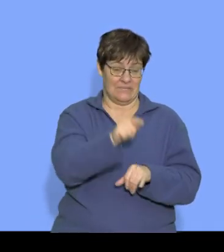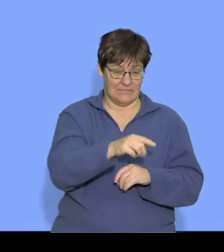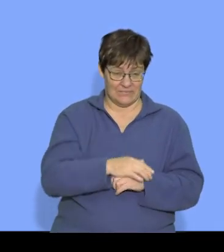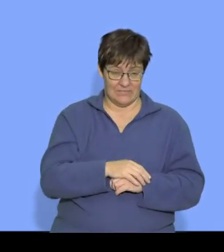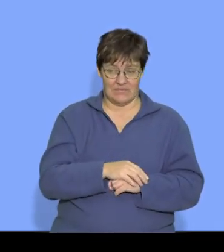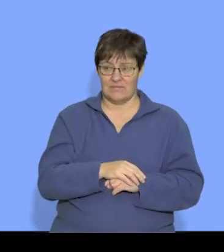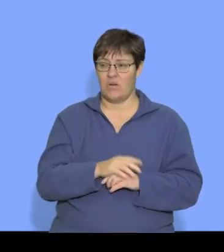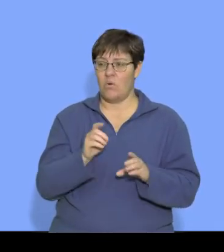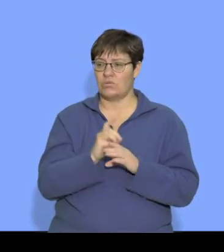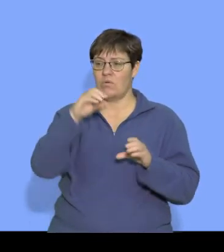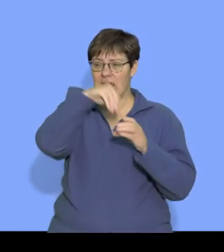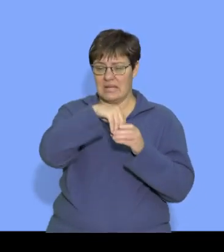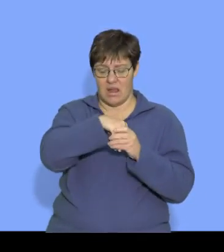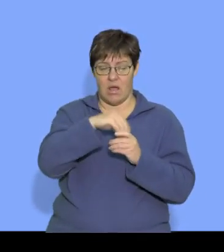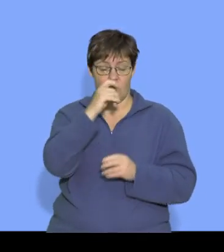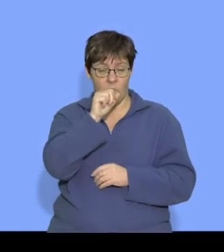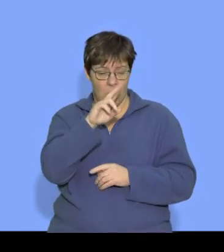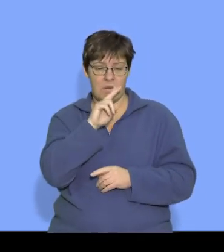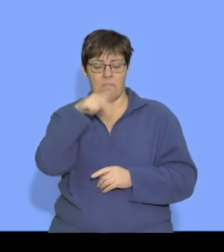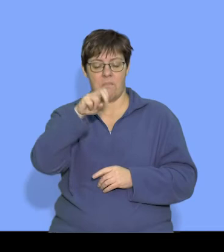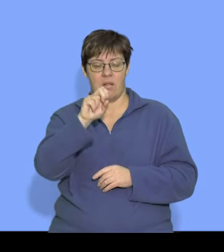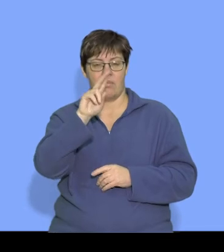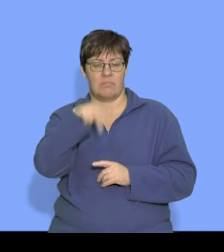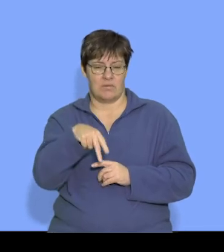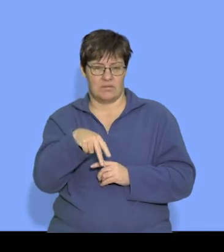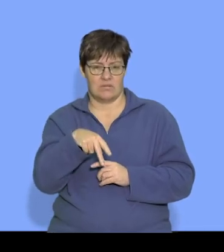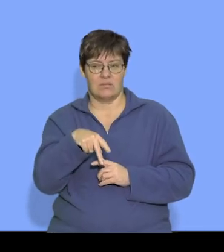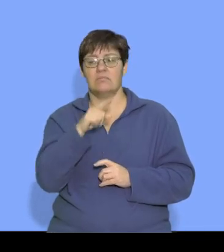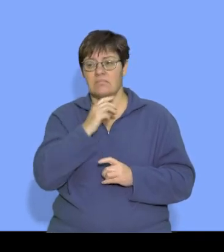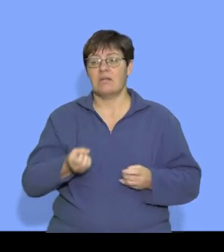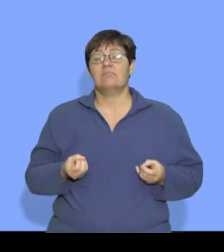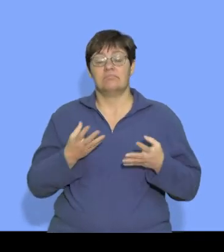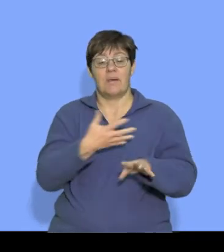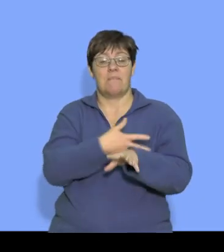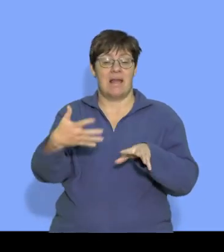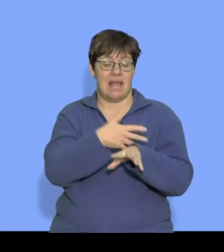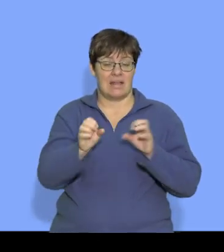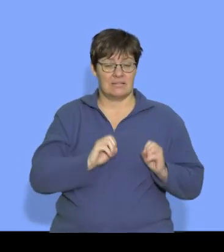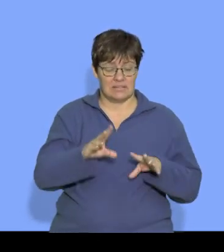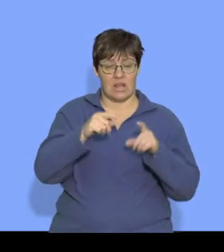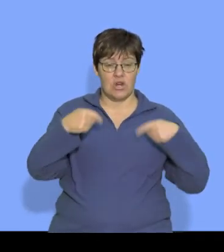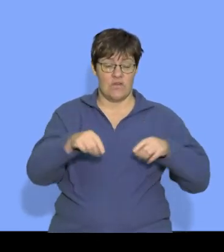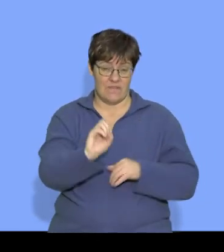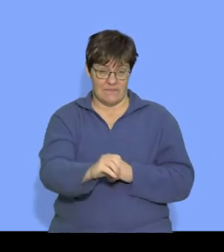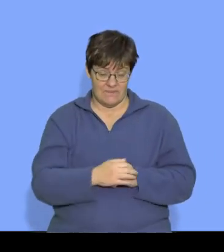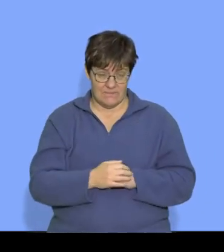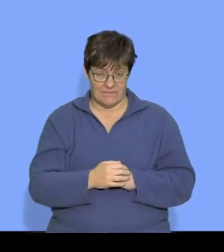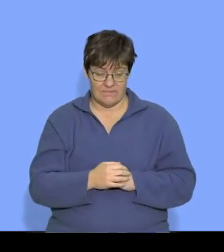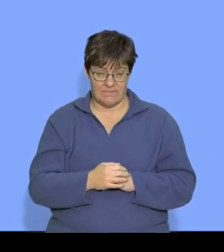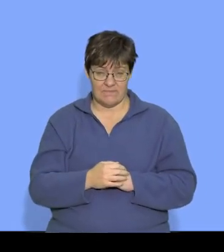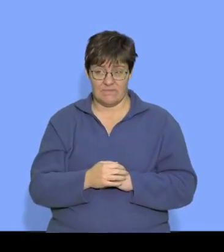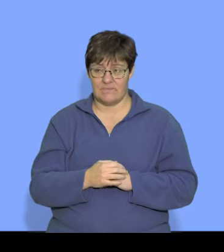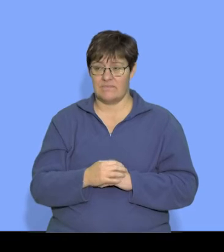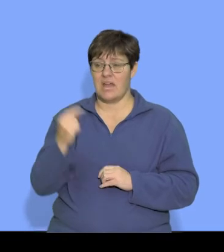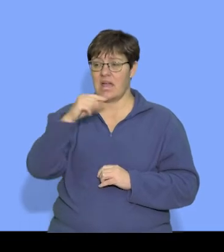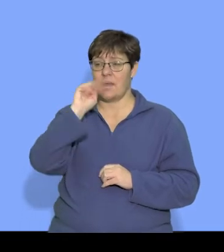dentine, as well as the inner core, which is the pulp, which is richly supplied with blood vessels and nerves.